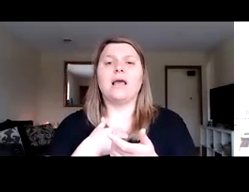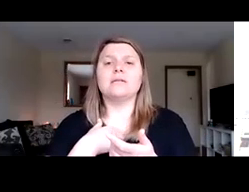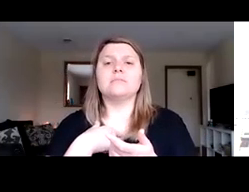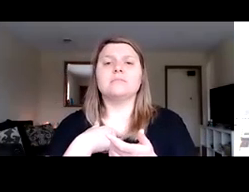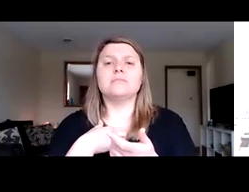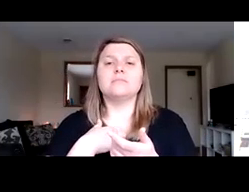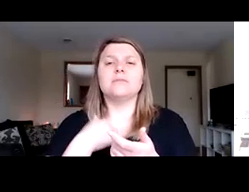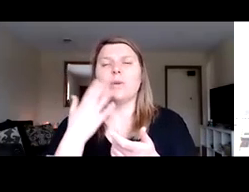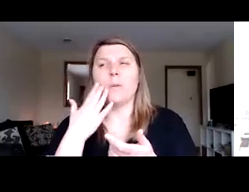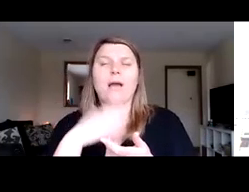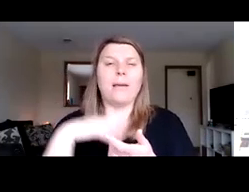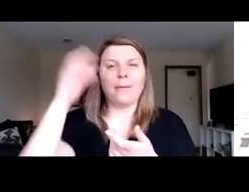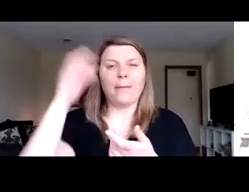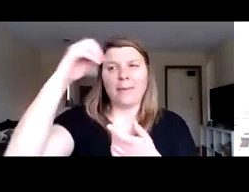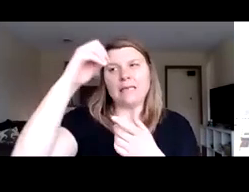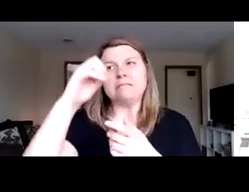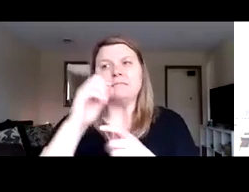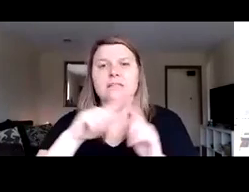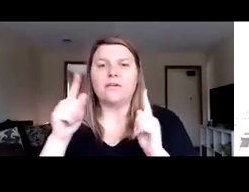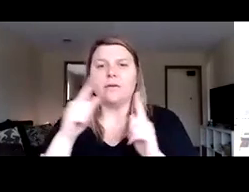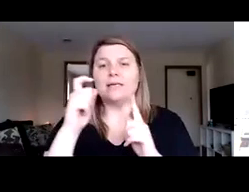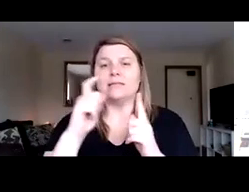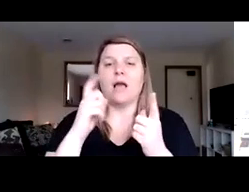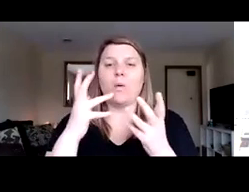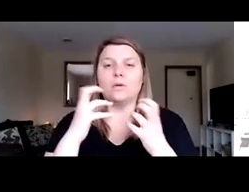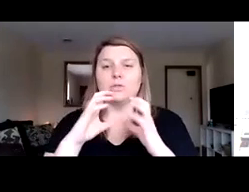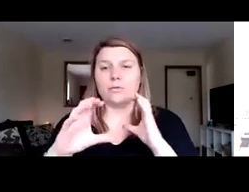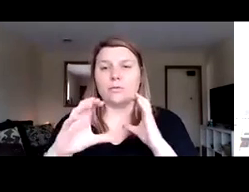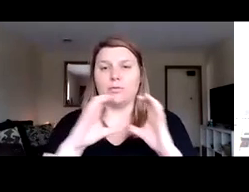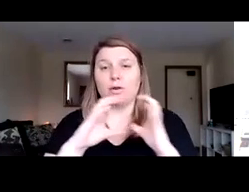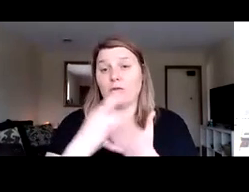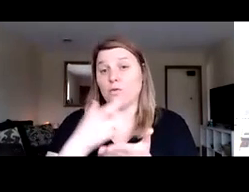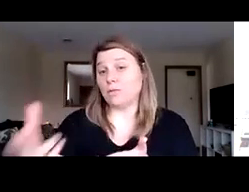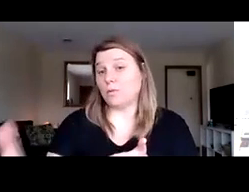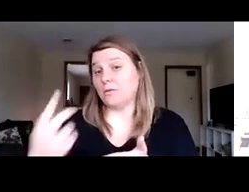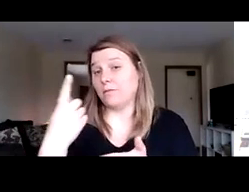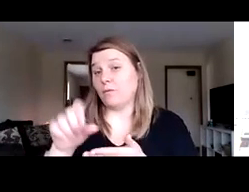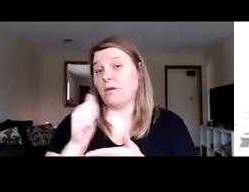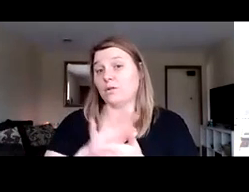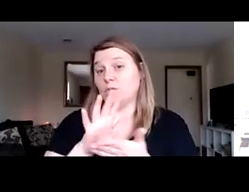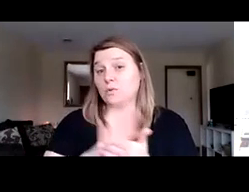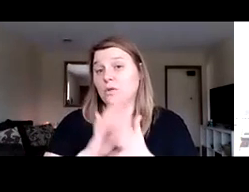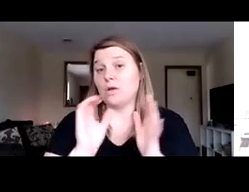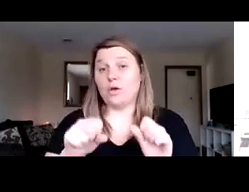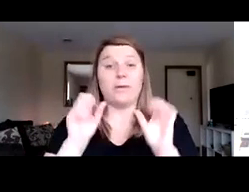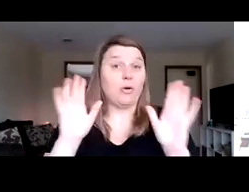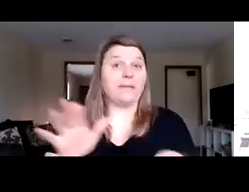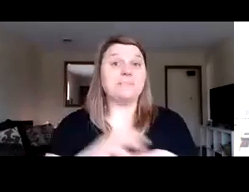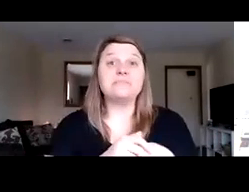but for everyone to communicate those resources for the other schools, I think would be